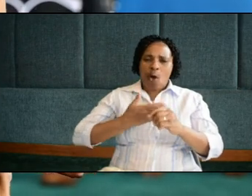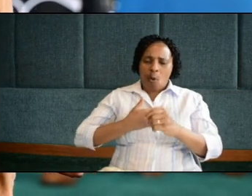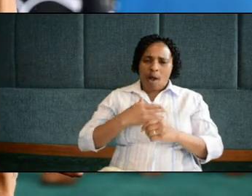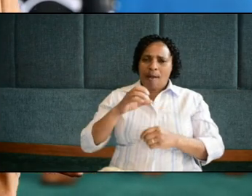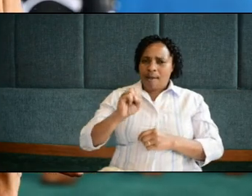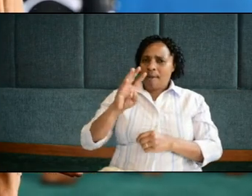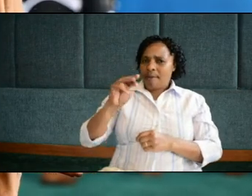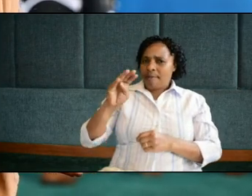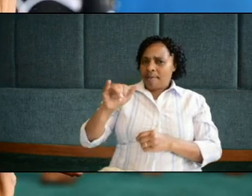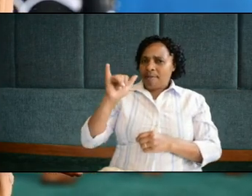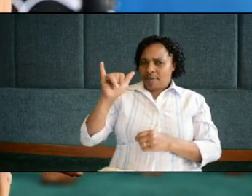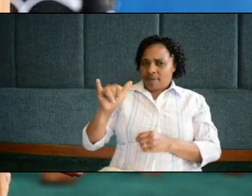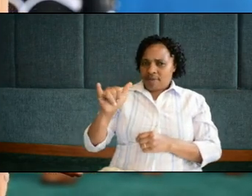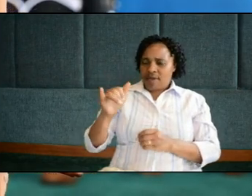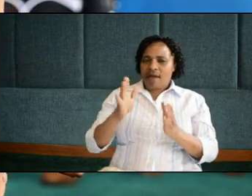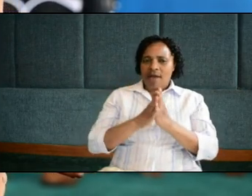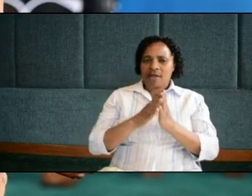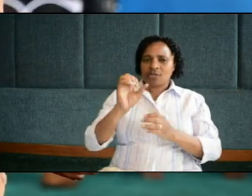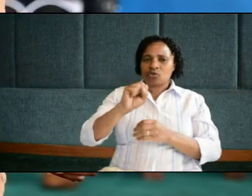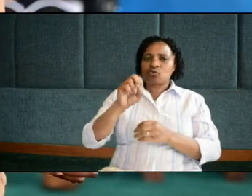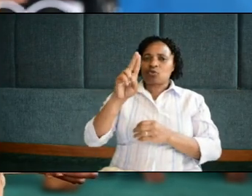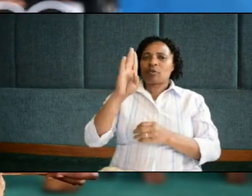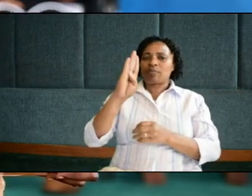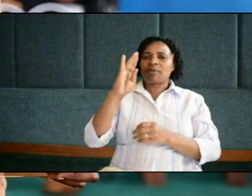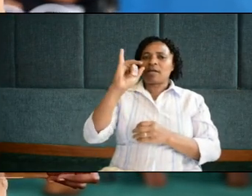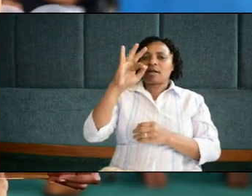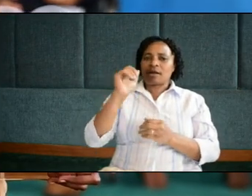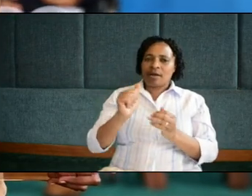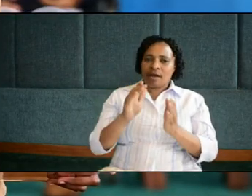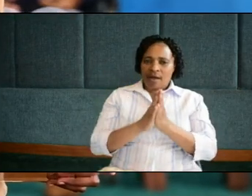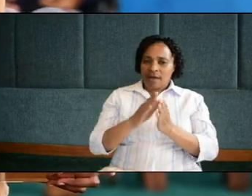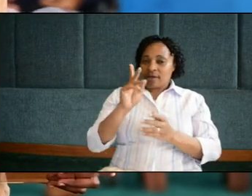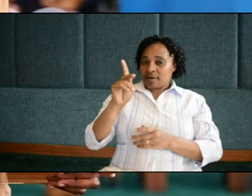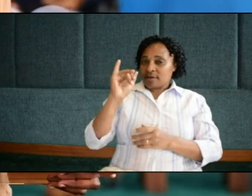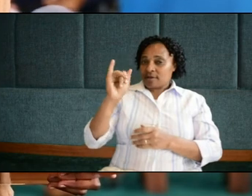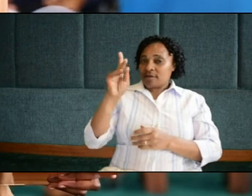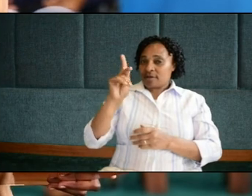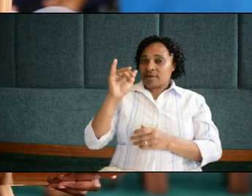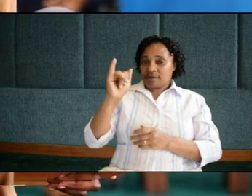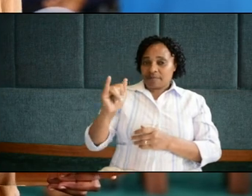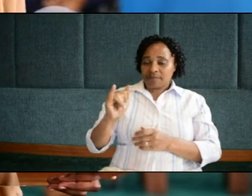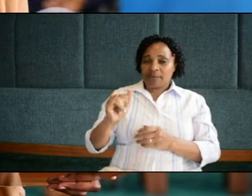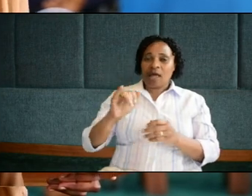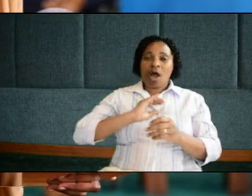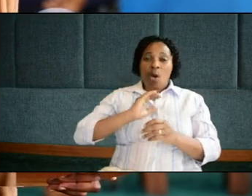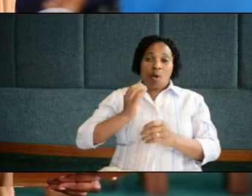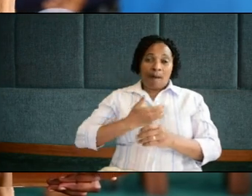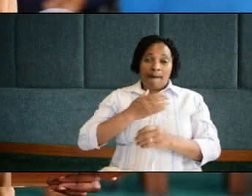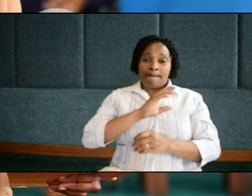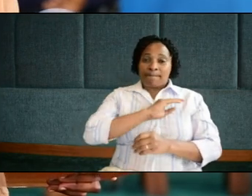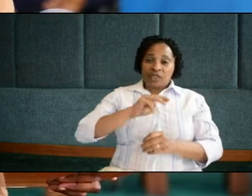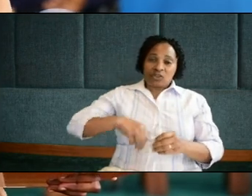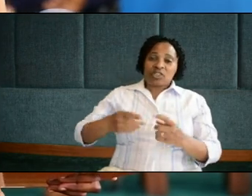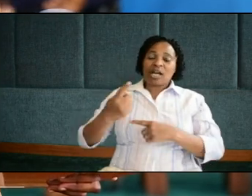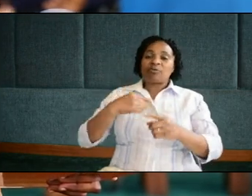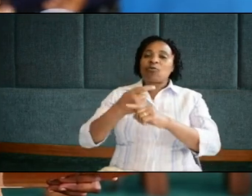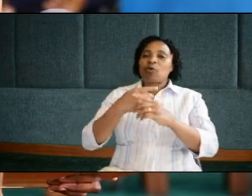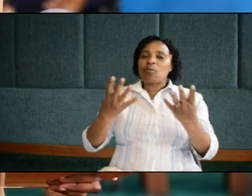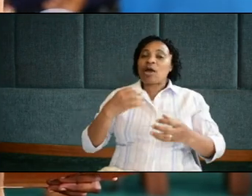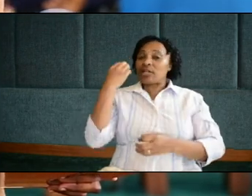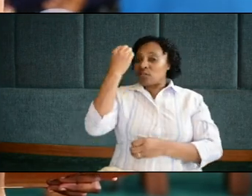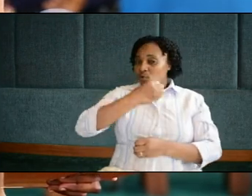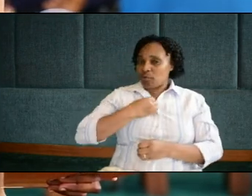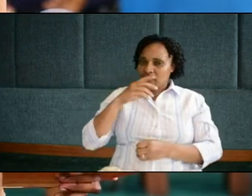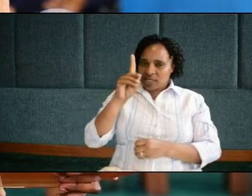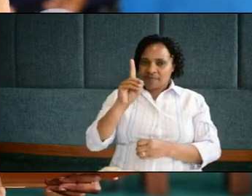Amy on the violin, Sabira on the clarinet, and Kiki on the trumpet, our mission comes all the way from the